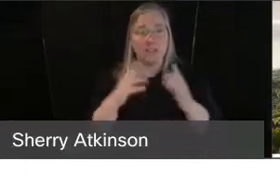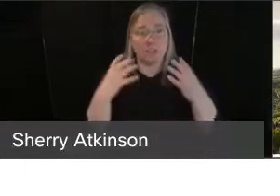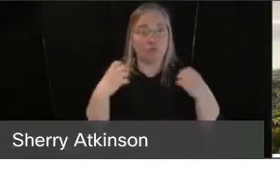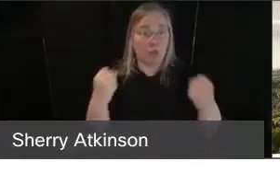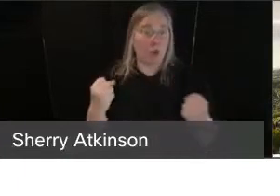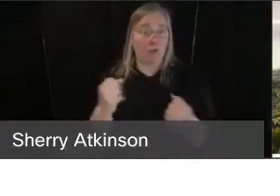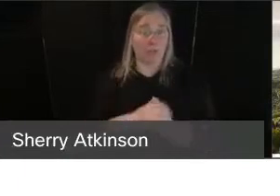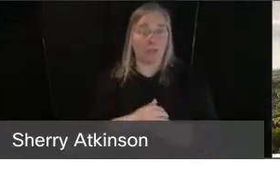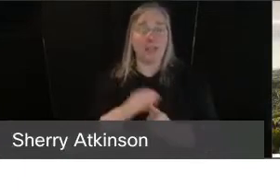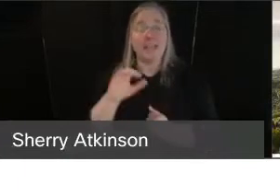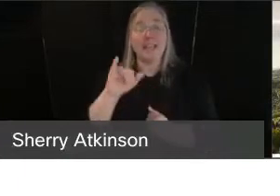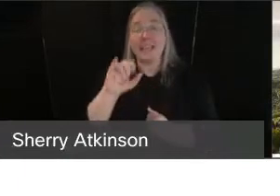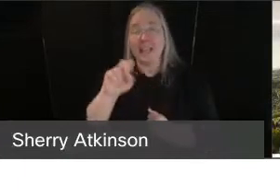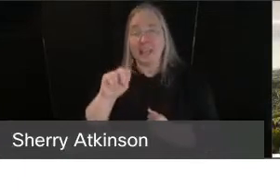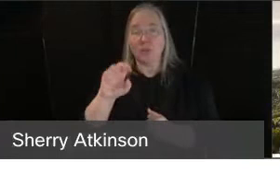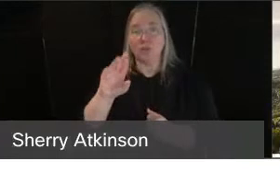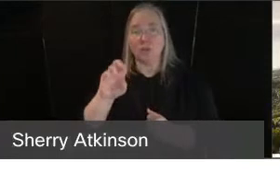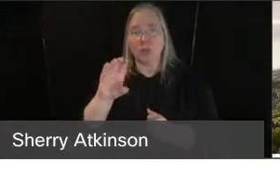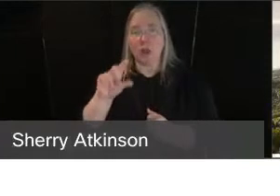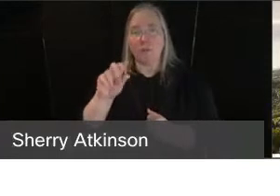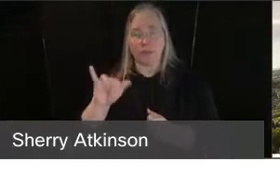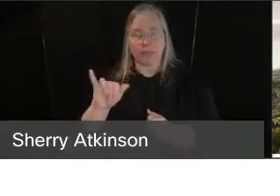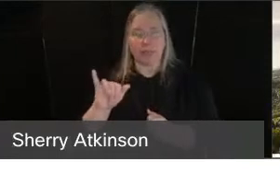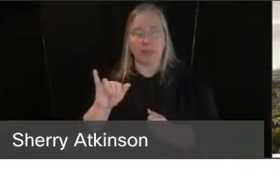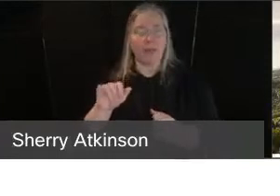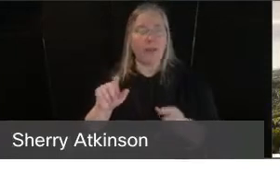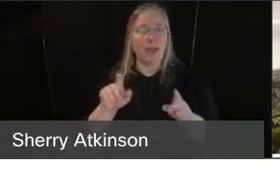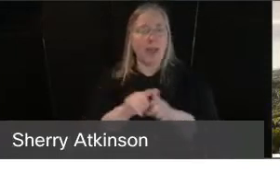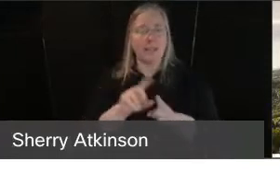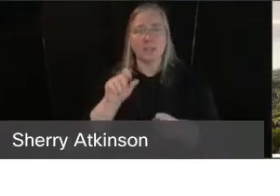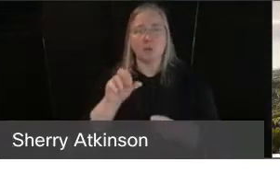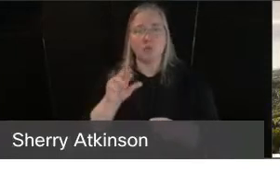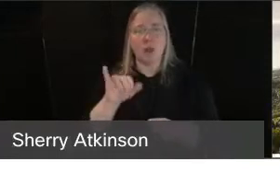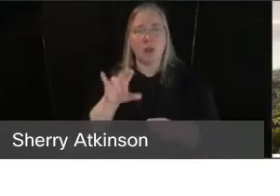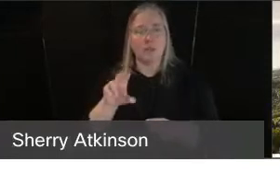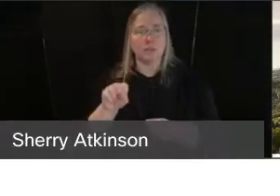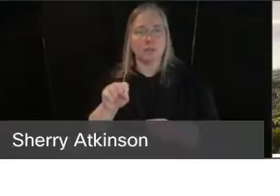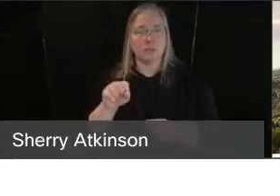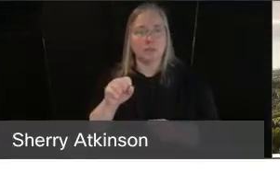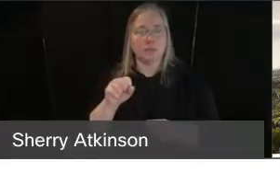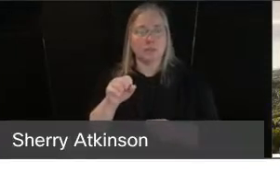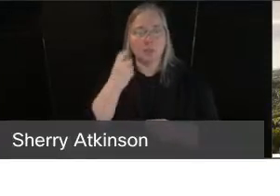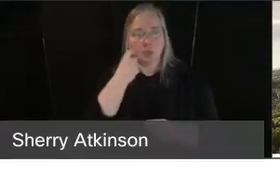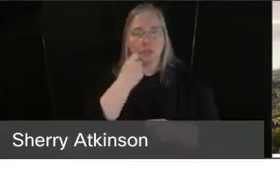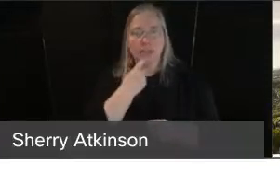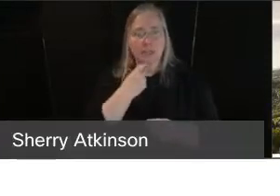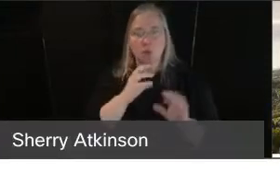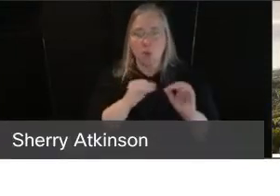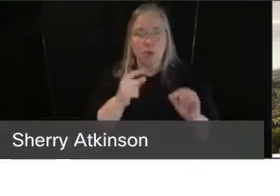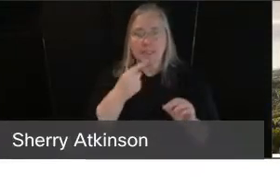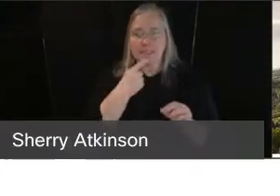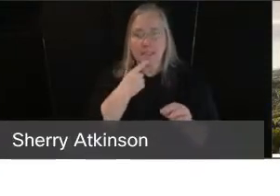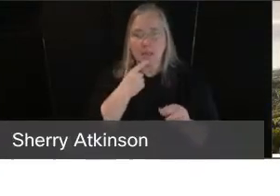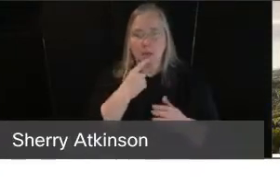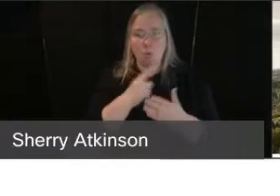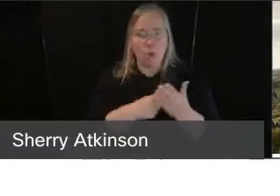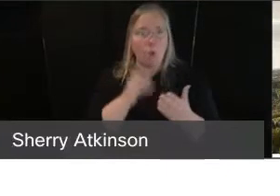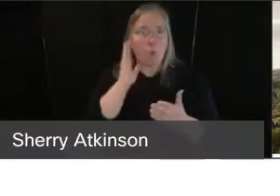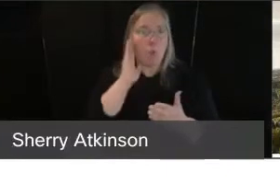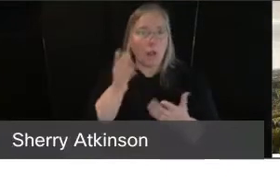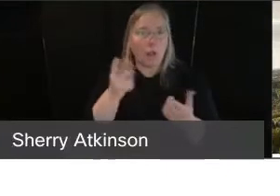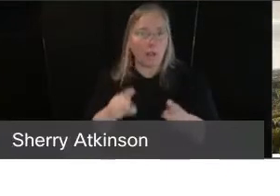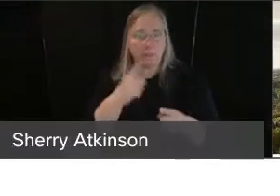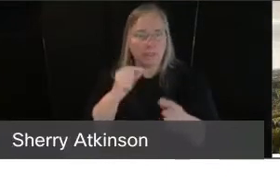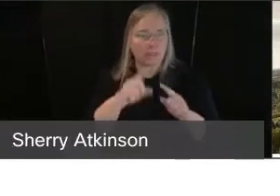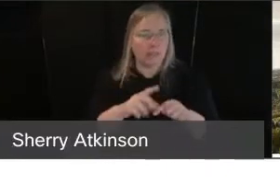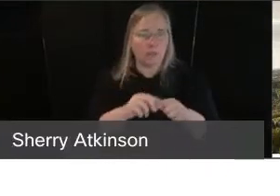forward, as Darius said, nobody really can say what's going to happen because it depends on a variety of factors: the level